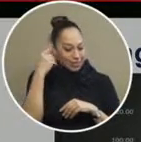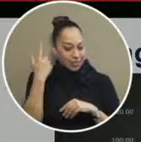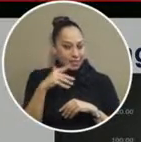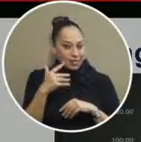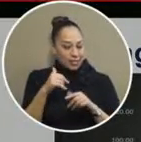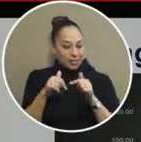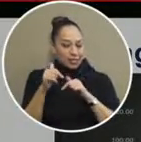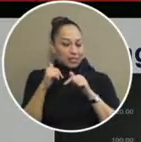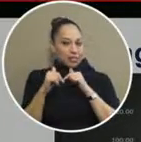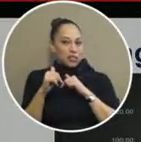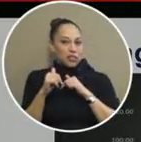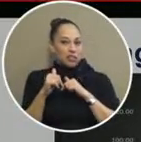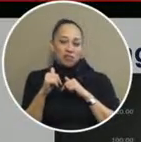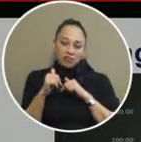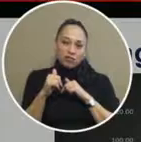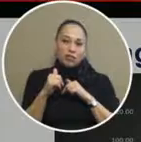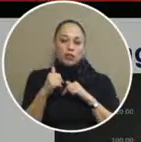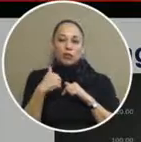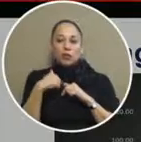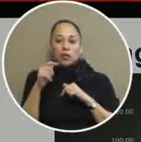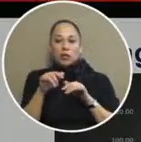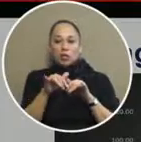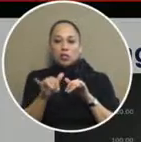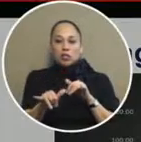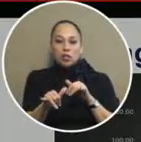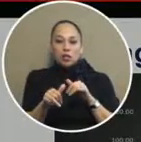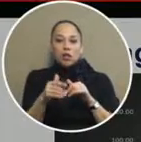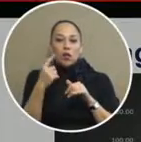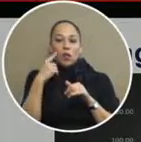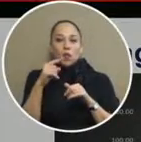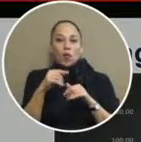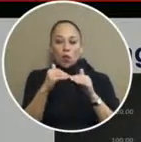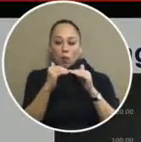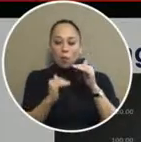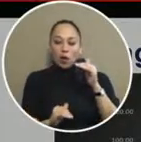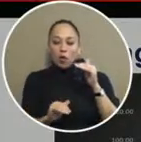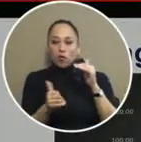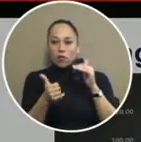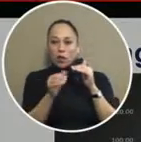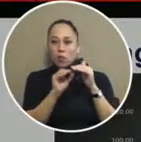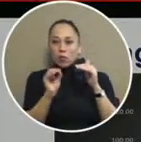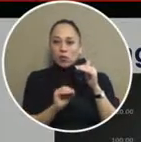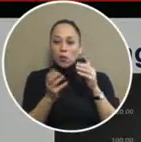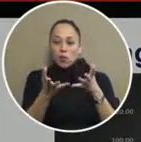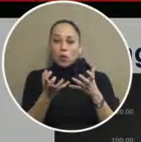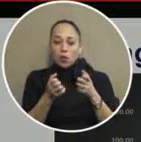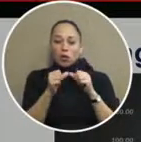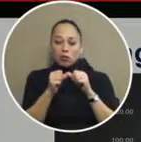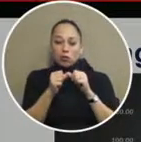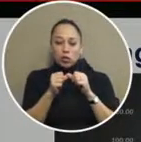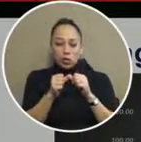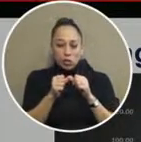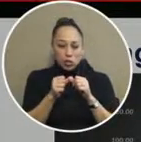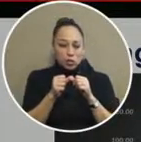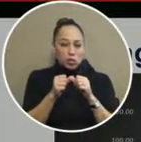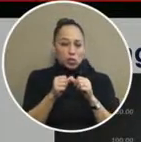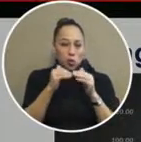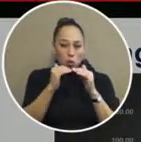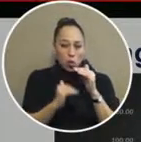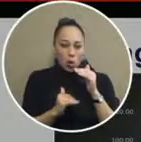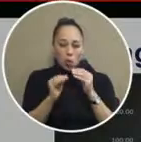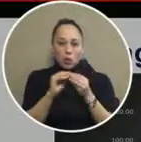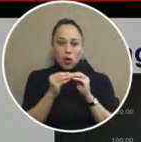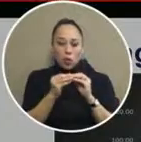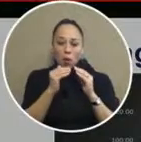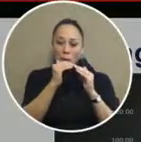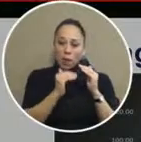but fortunately, we have remained for the most part below 10%. We want to continue seeing this positivity rate